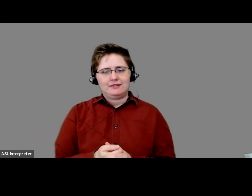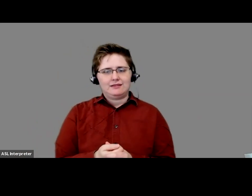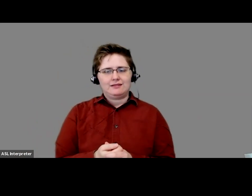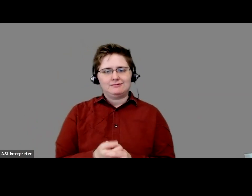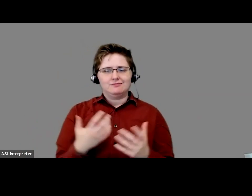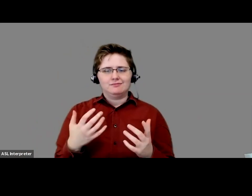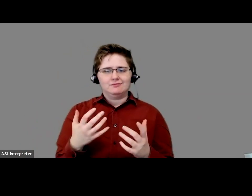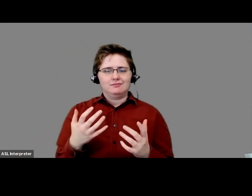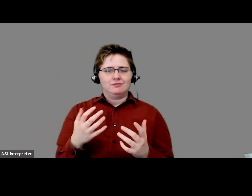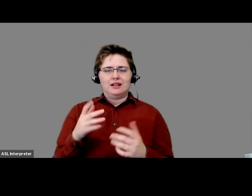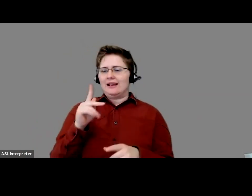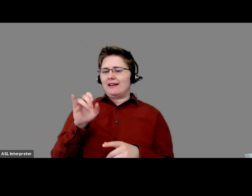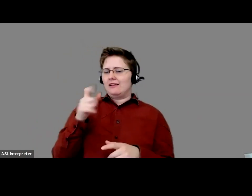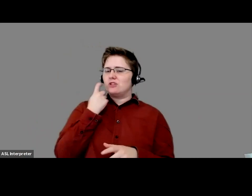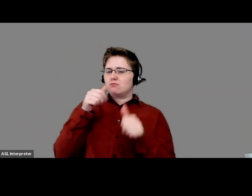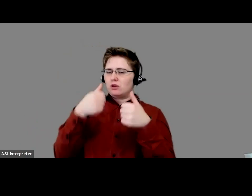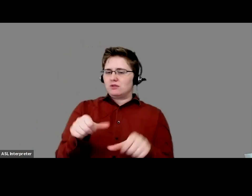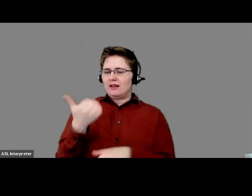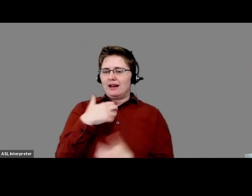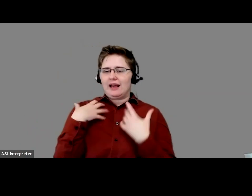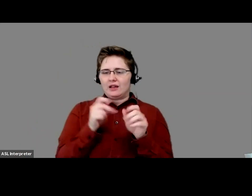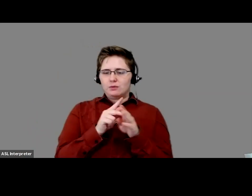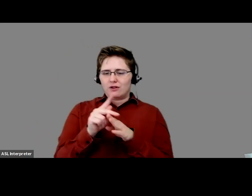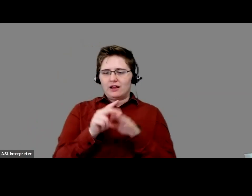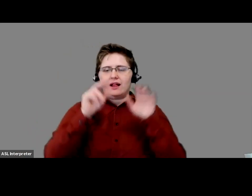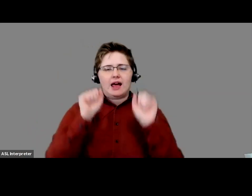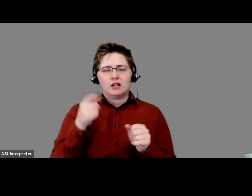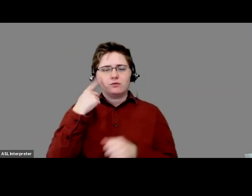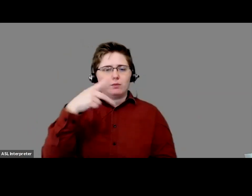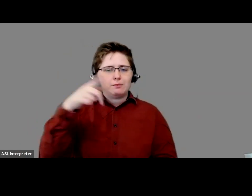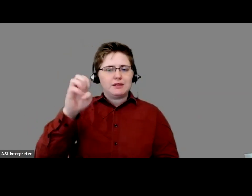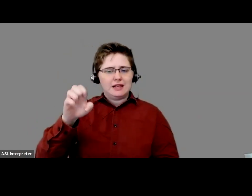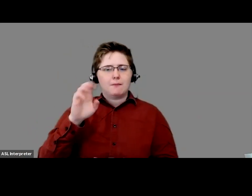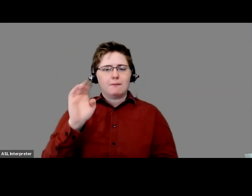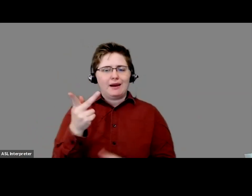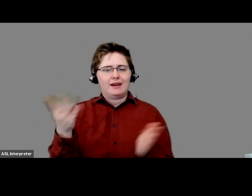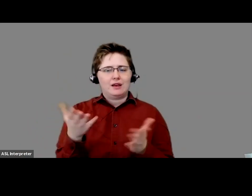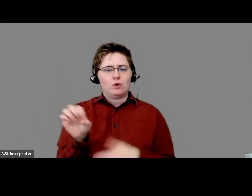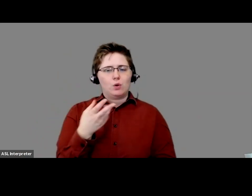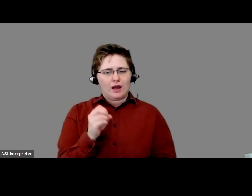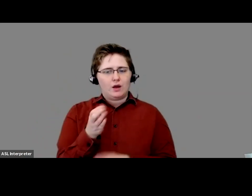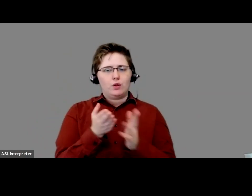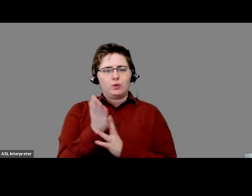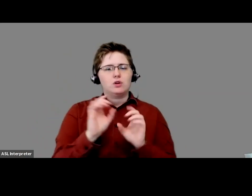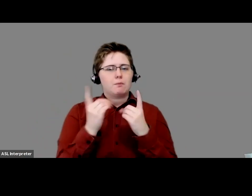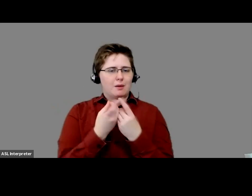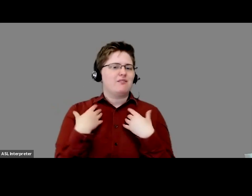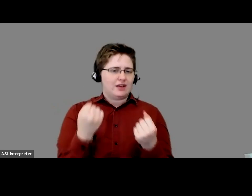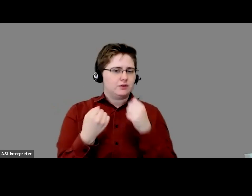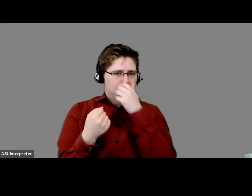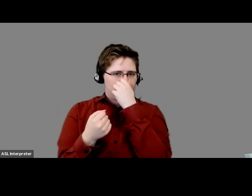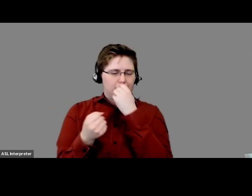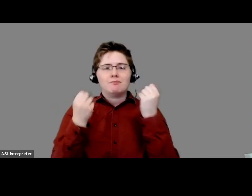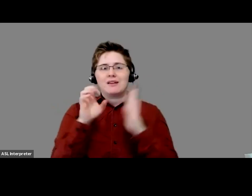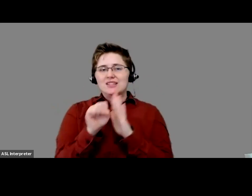Yeah, so, and Katie just posted that any health professional is eligible for the PPE bank here in Ohio through the Department of Health. So a lot of states have